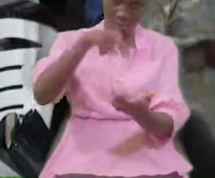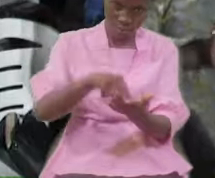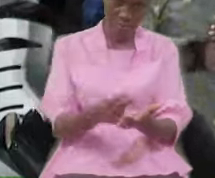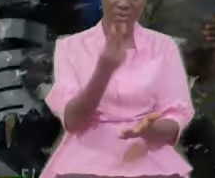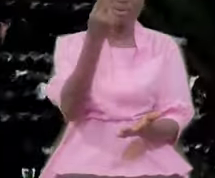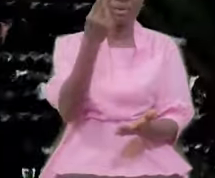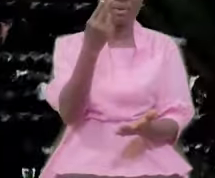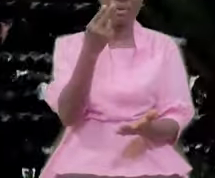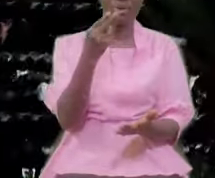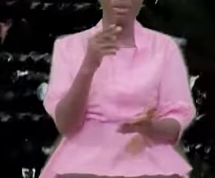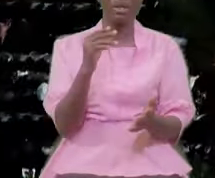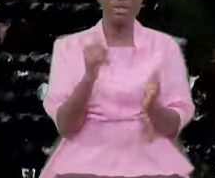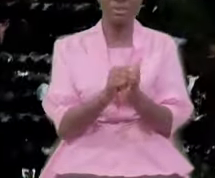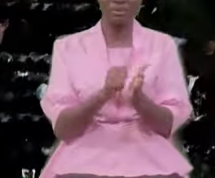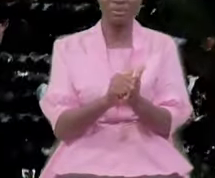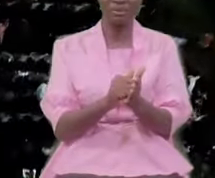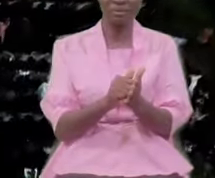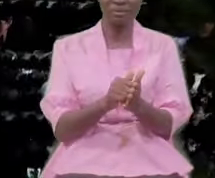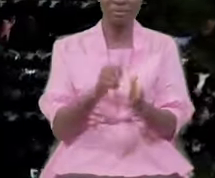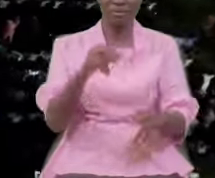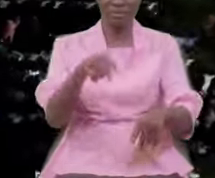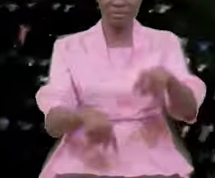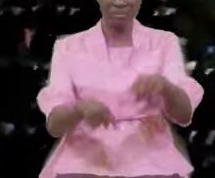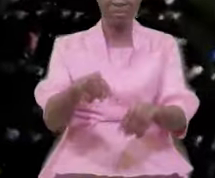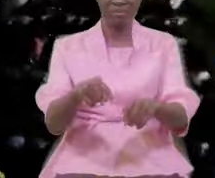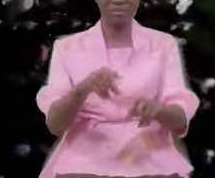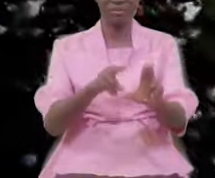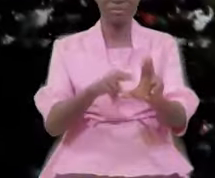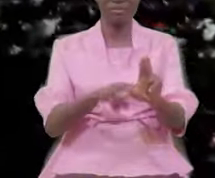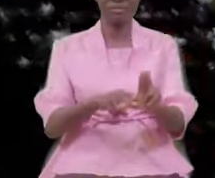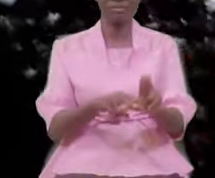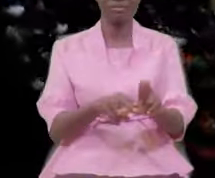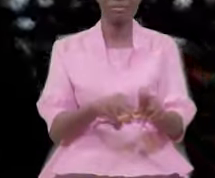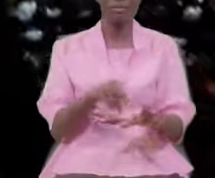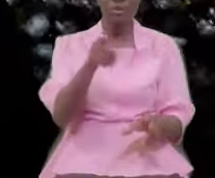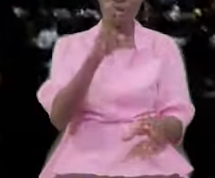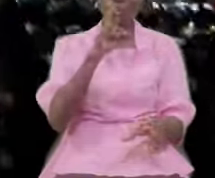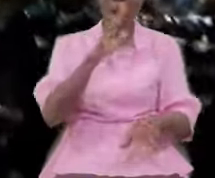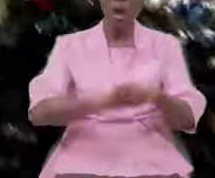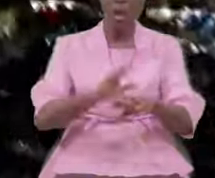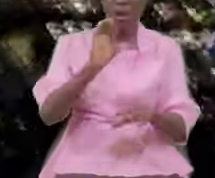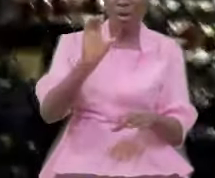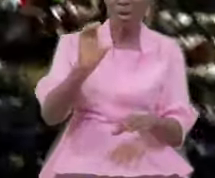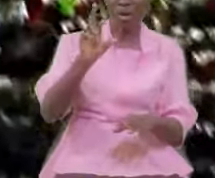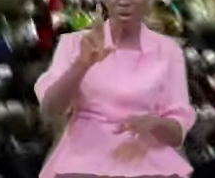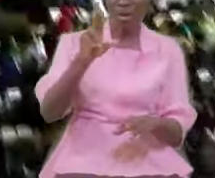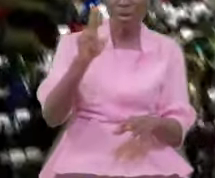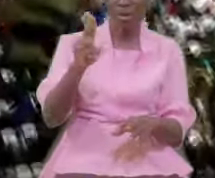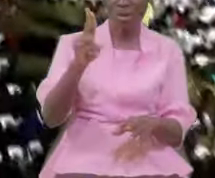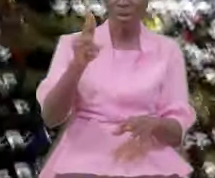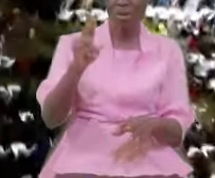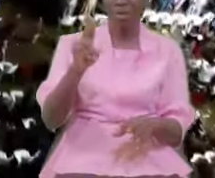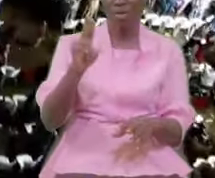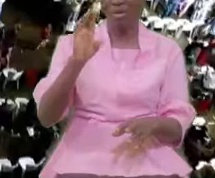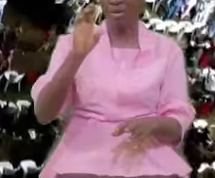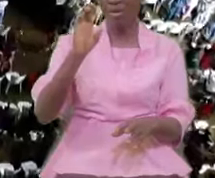kinangan kung nakes the holding the crutches Ikaw may nag scratches And when the name of Jesus brings your